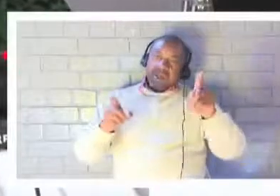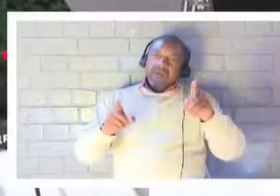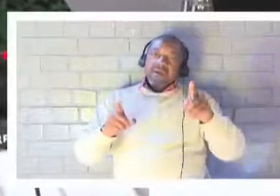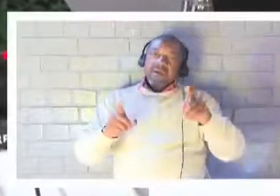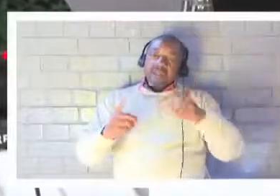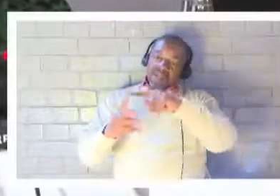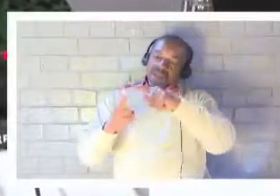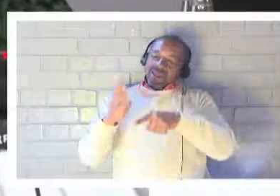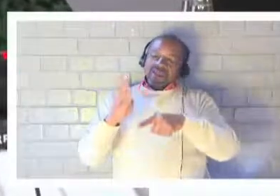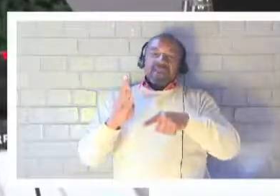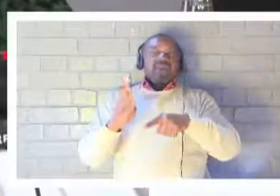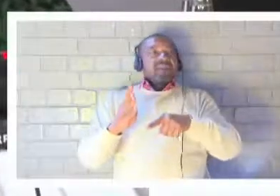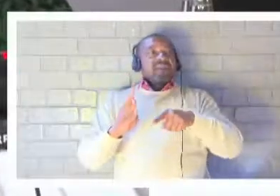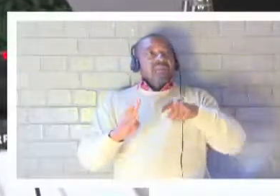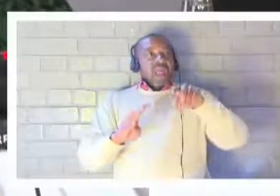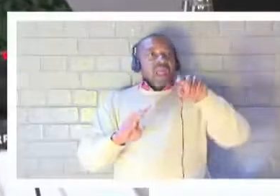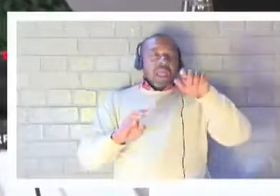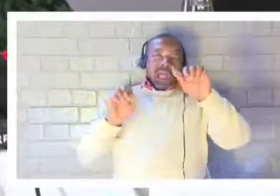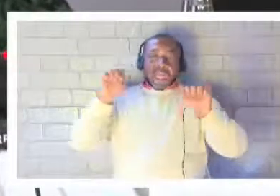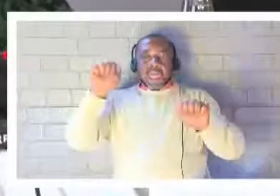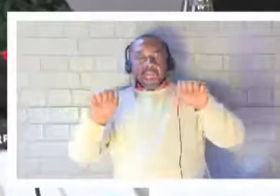analysis, which is subject to correction.